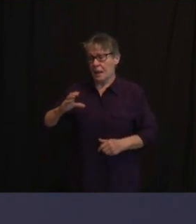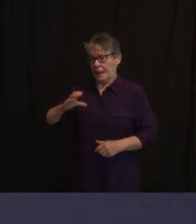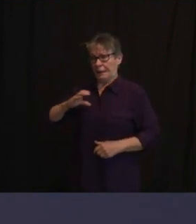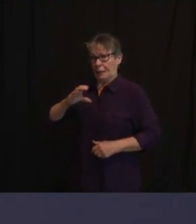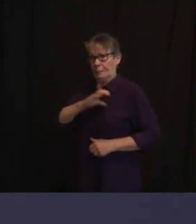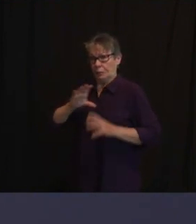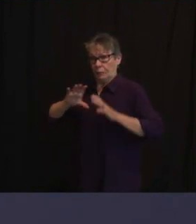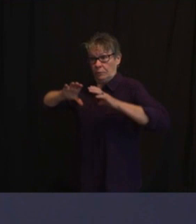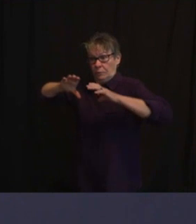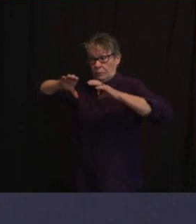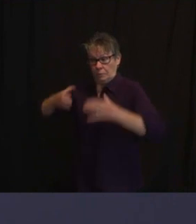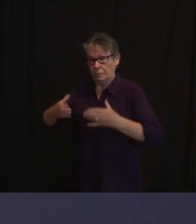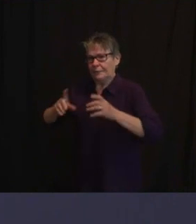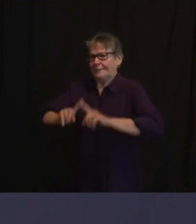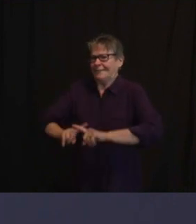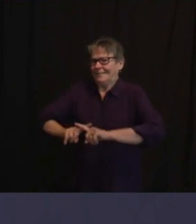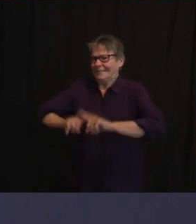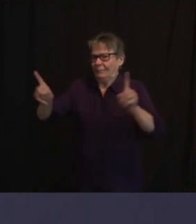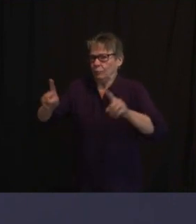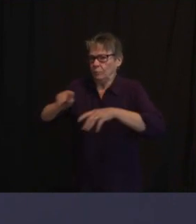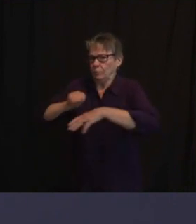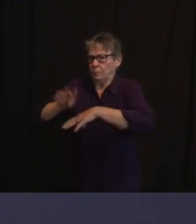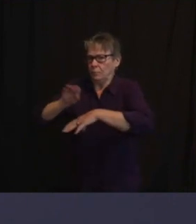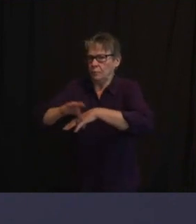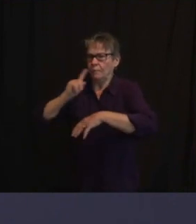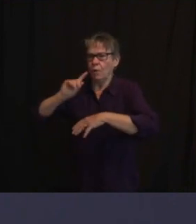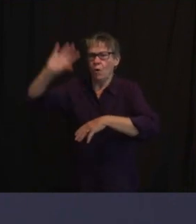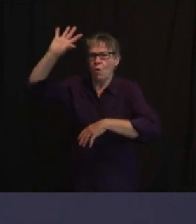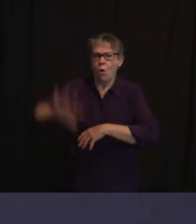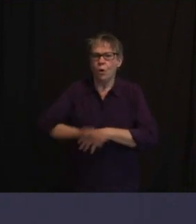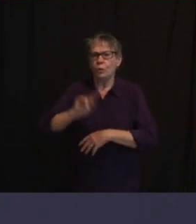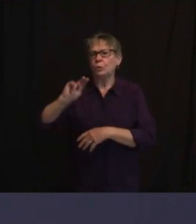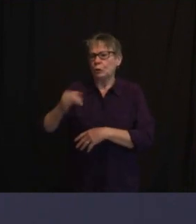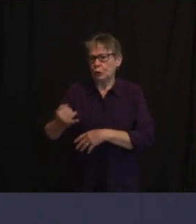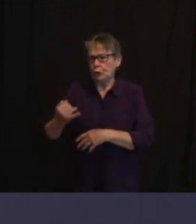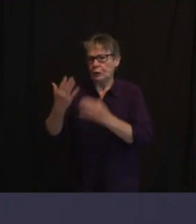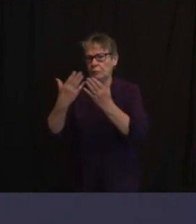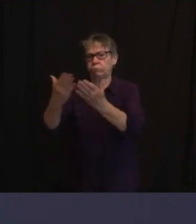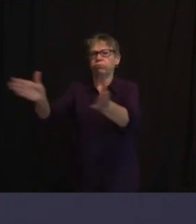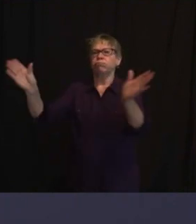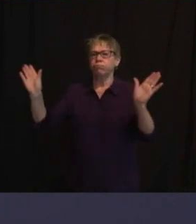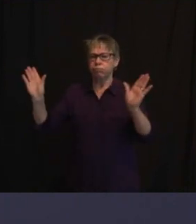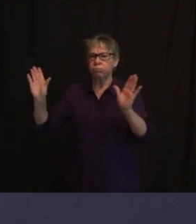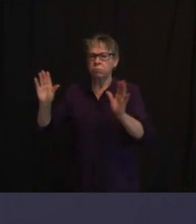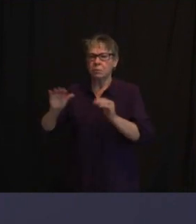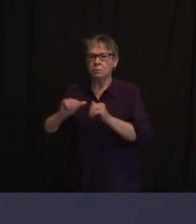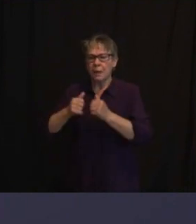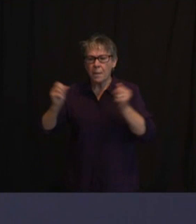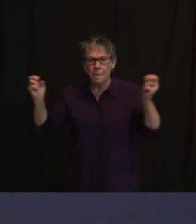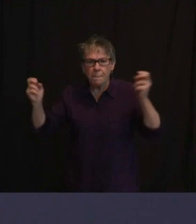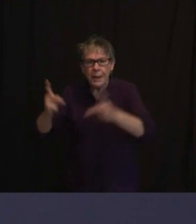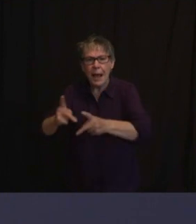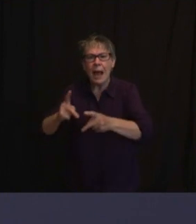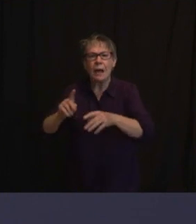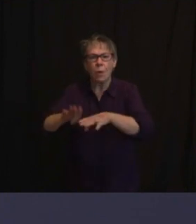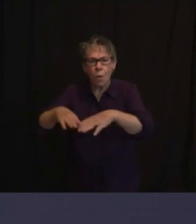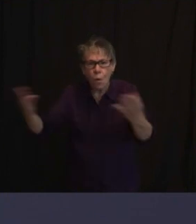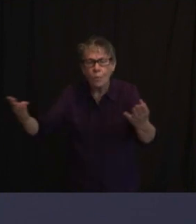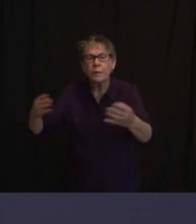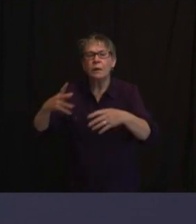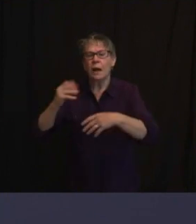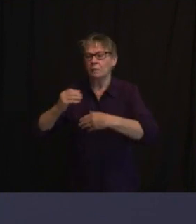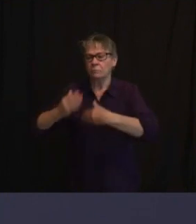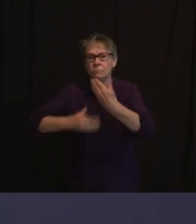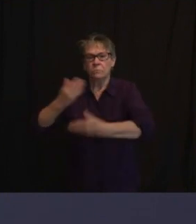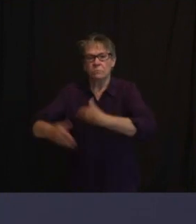us. I don't know that we've got elevator protocol. I know that in our offices, you have to wear a mask, and our